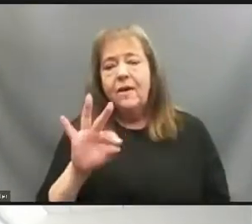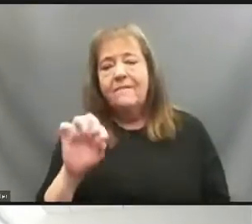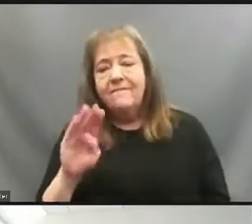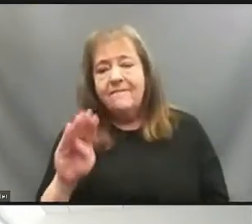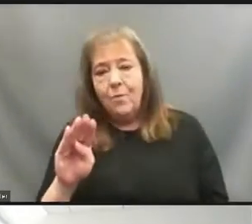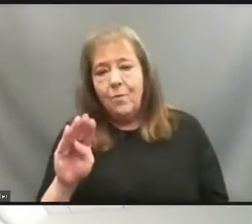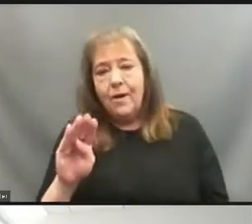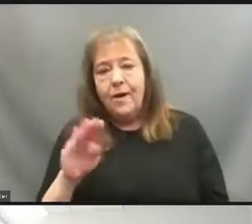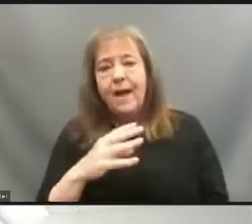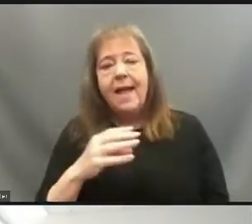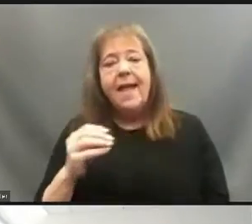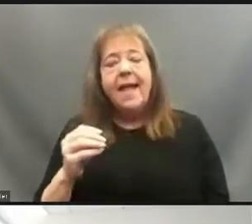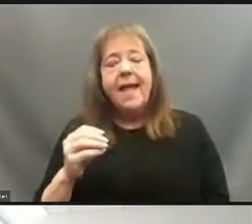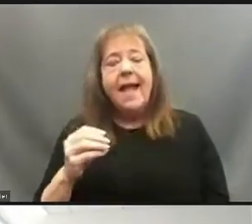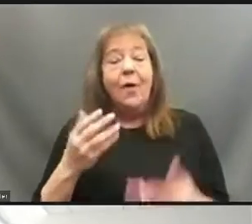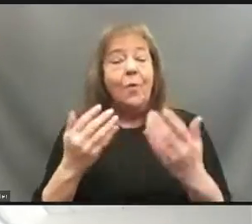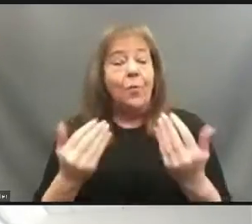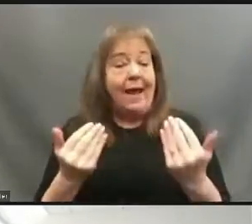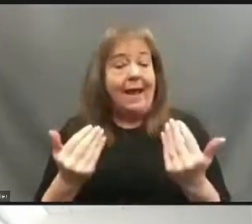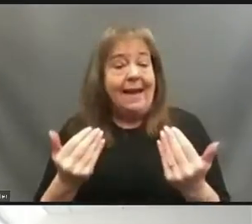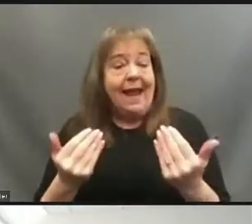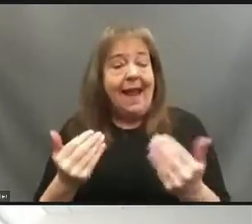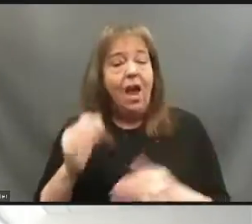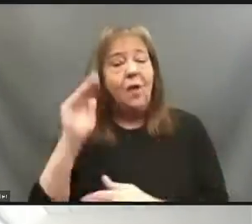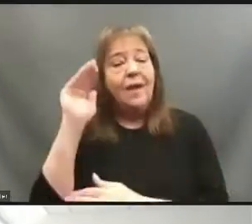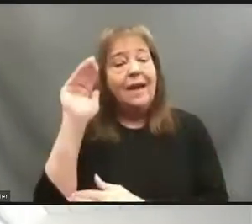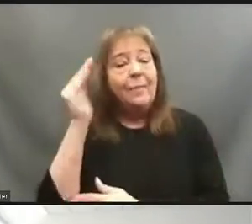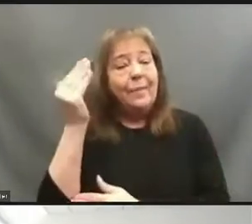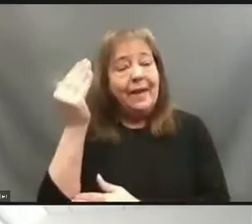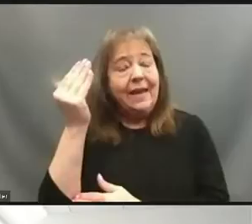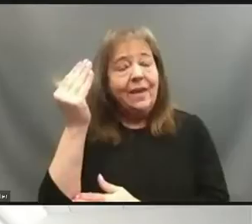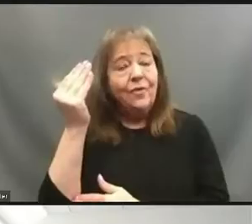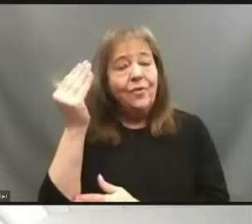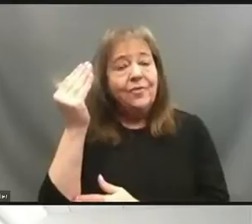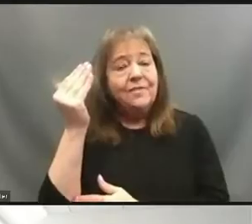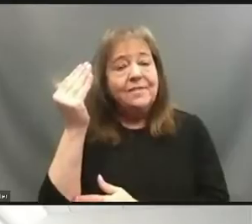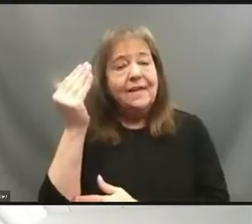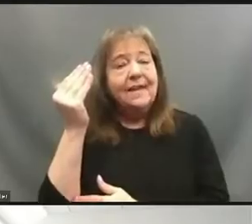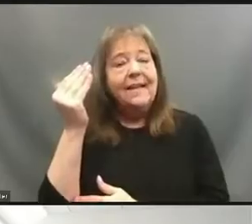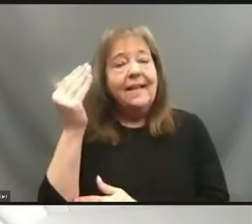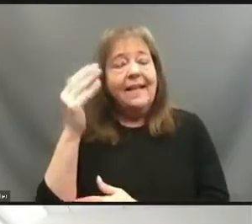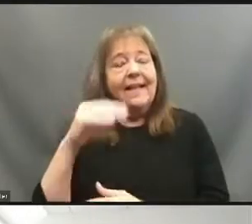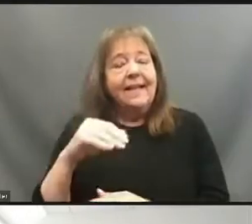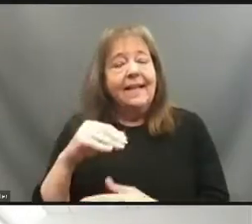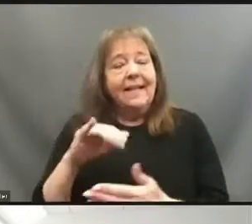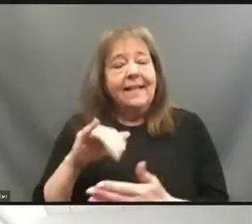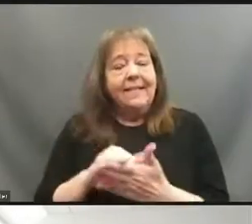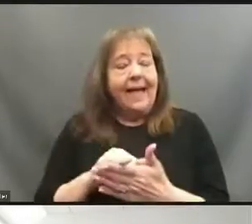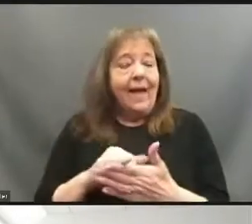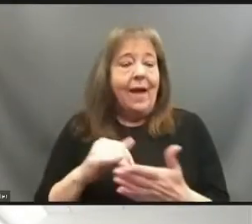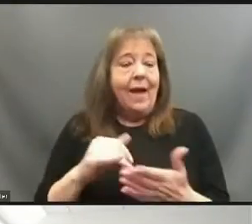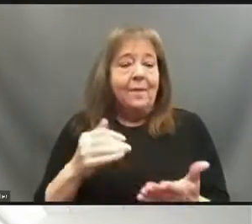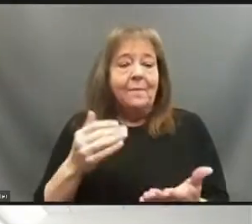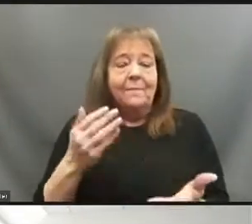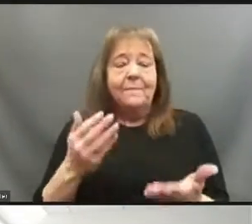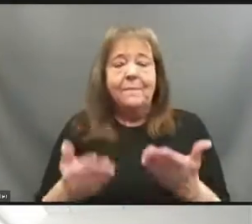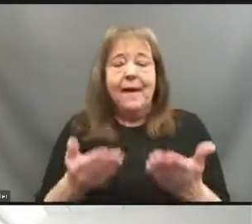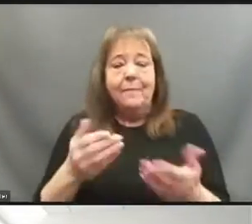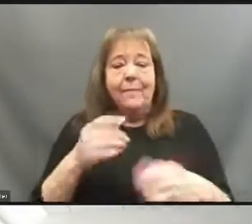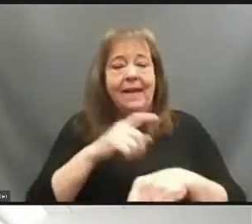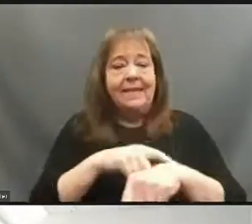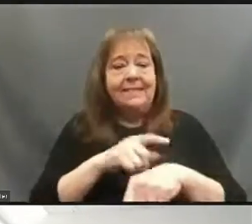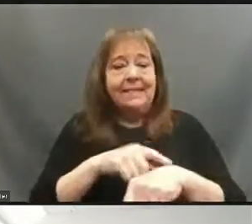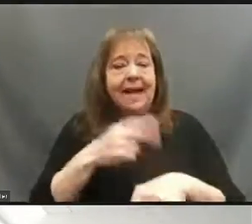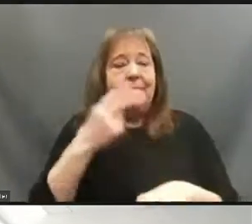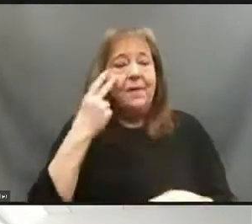And right now, it appears that would be a reasonable time to expect a flu